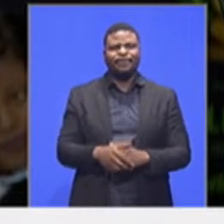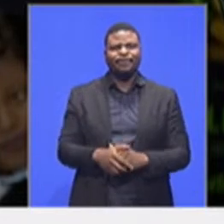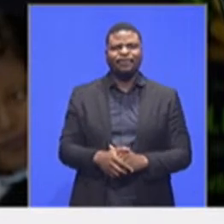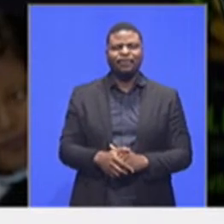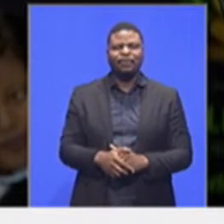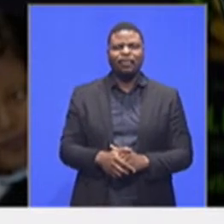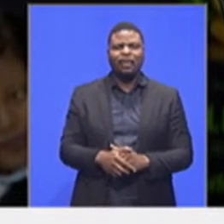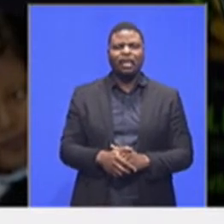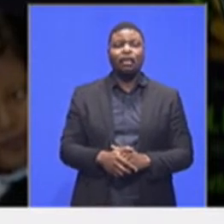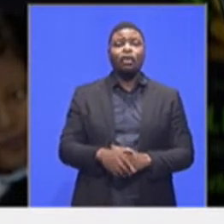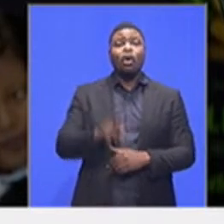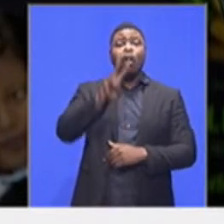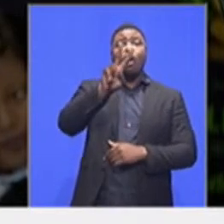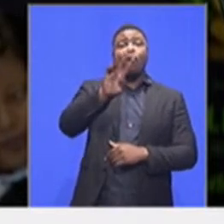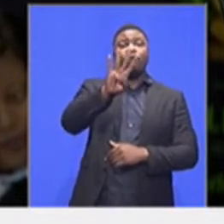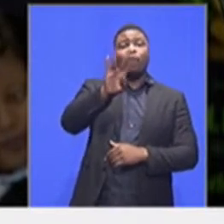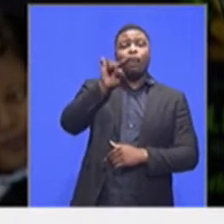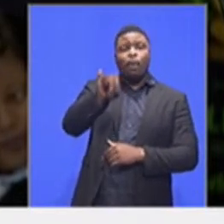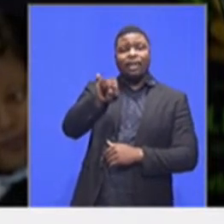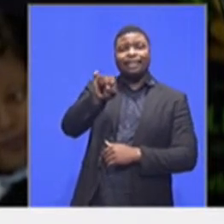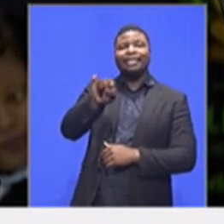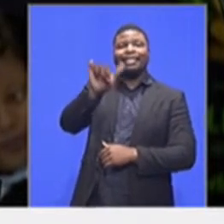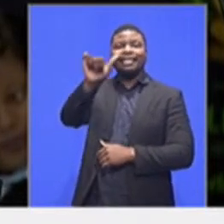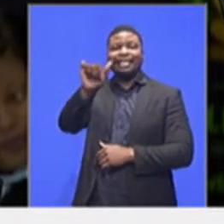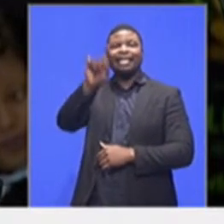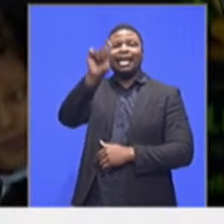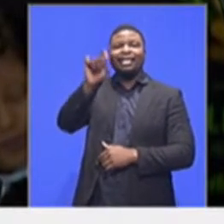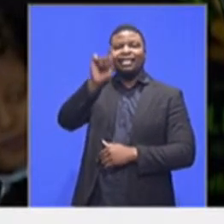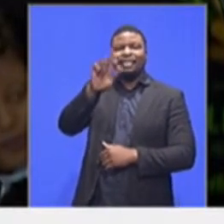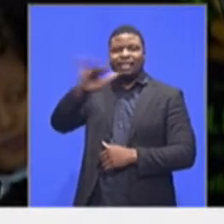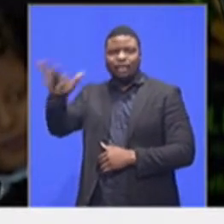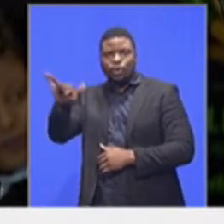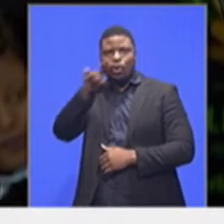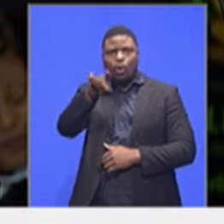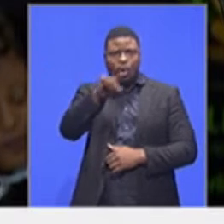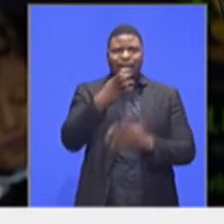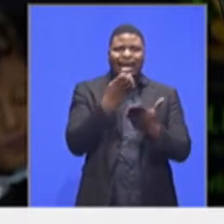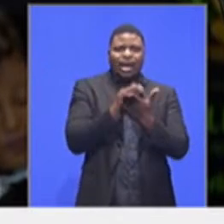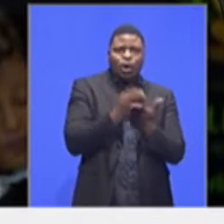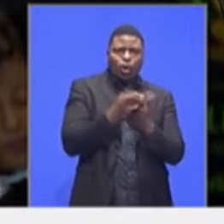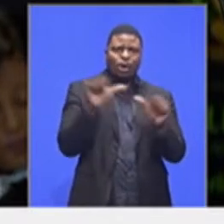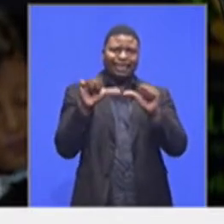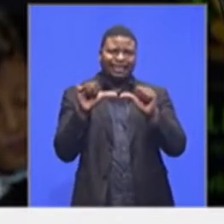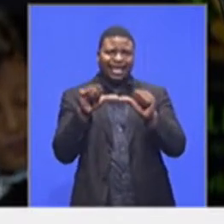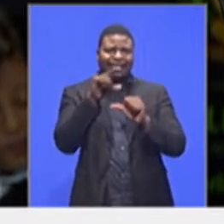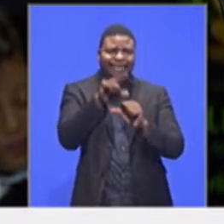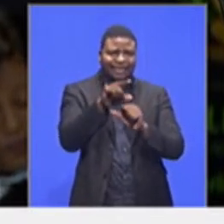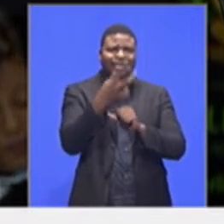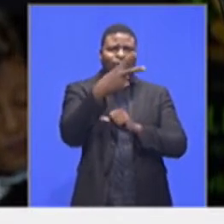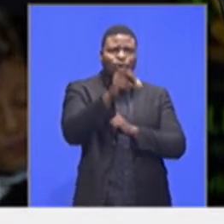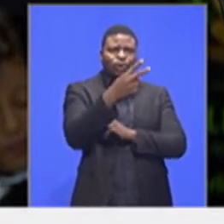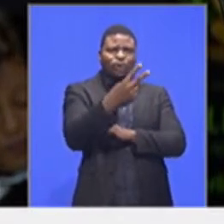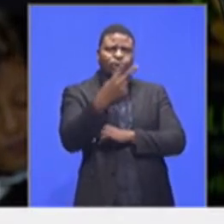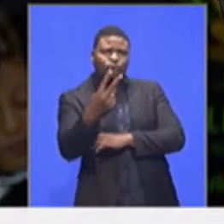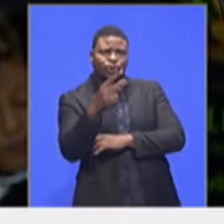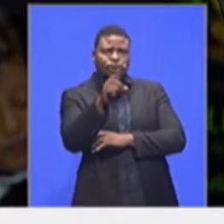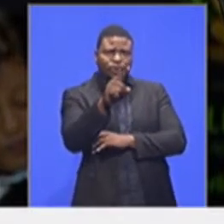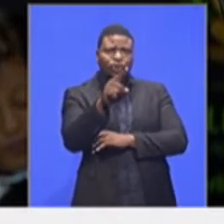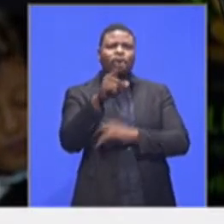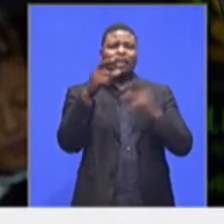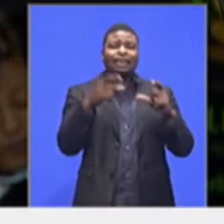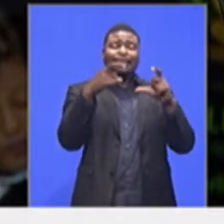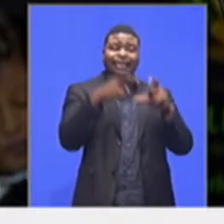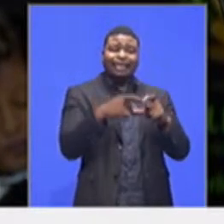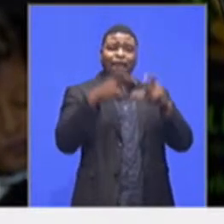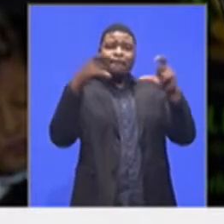At 4.6 trillion, the size of the economy in 2022 was far bigger than the